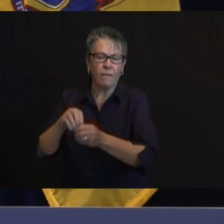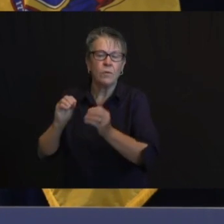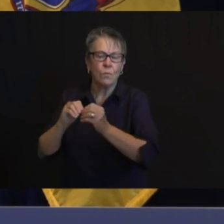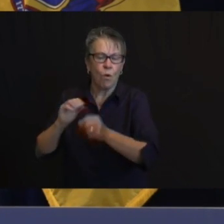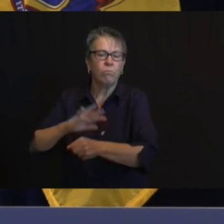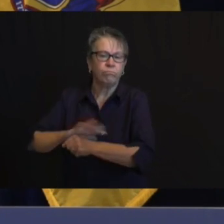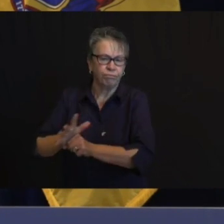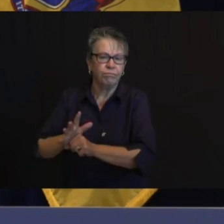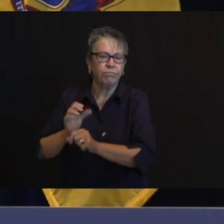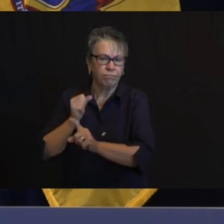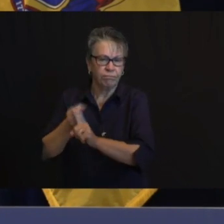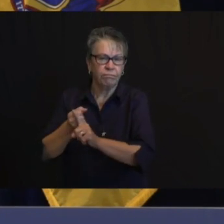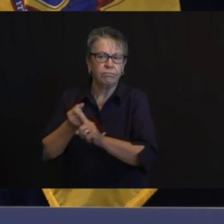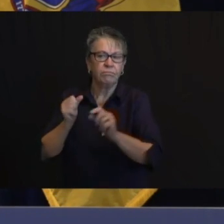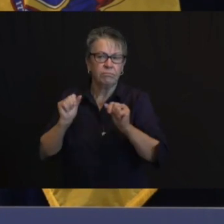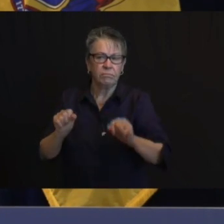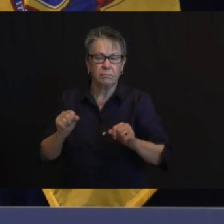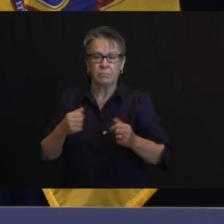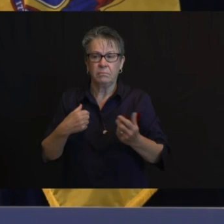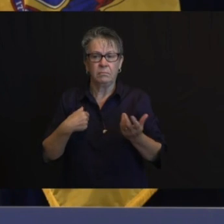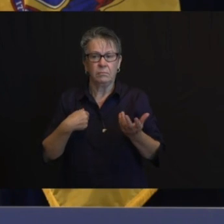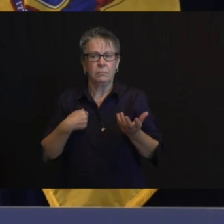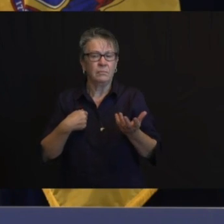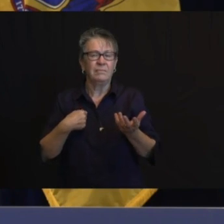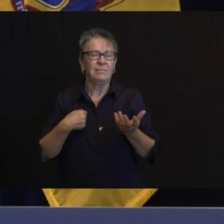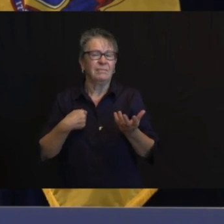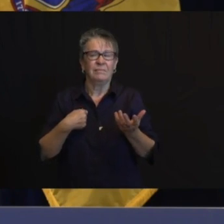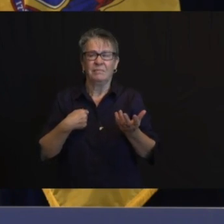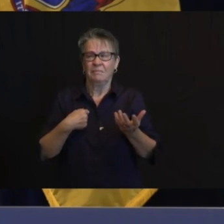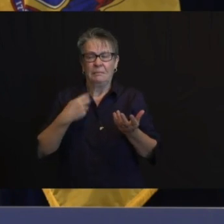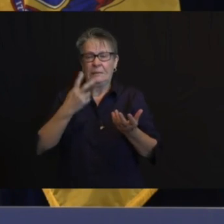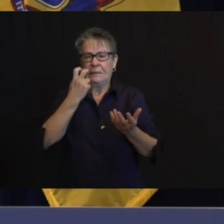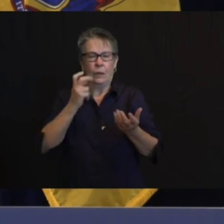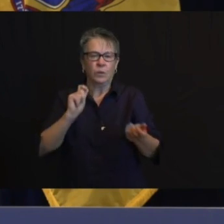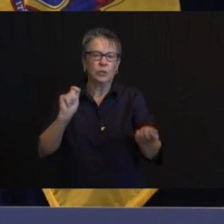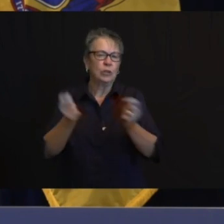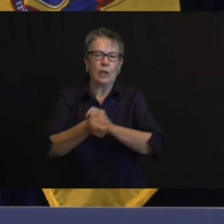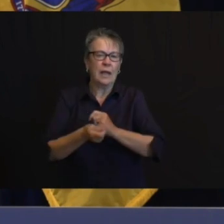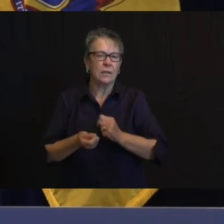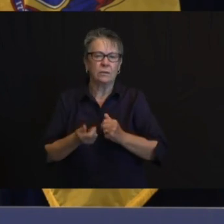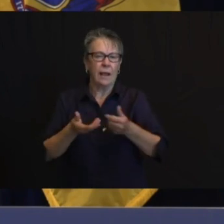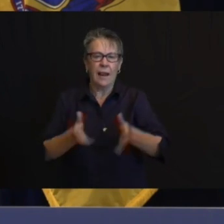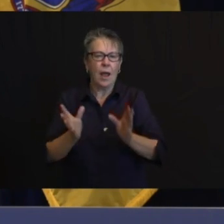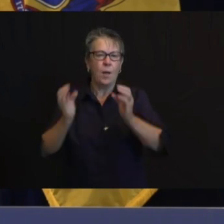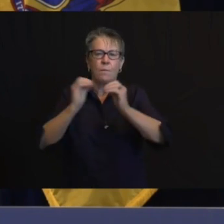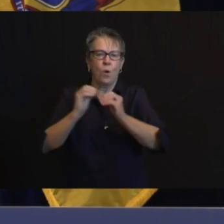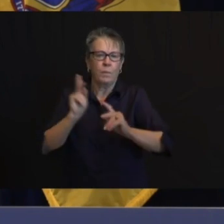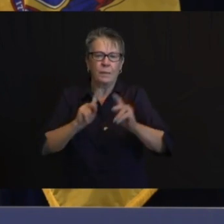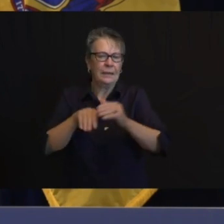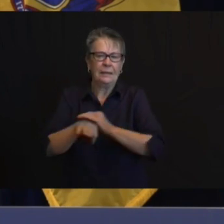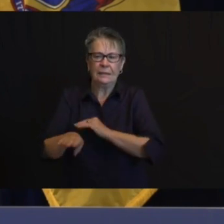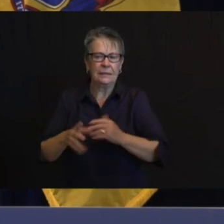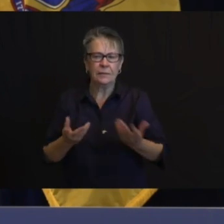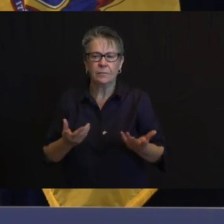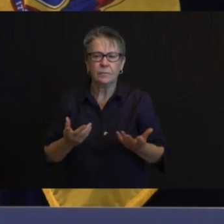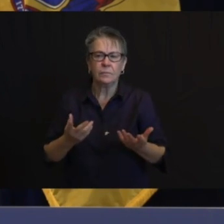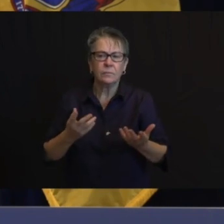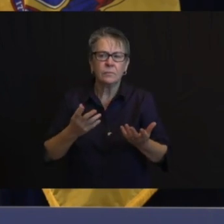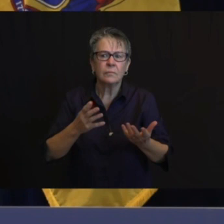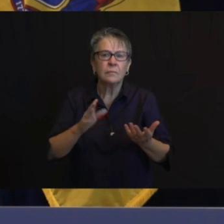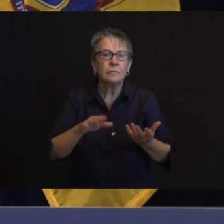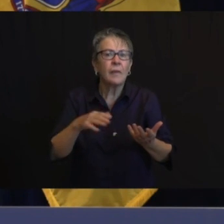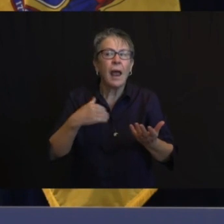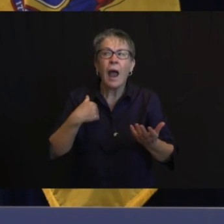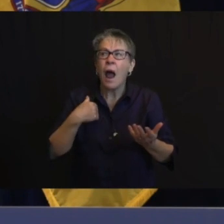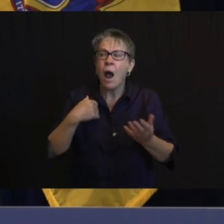on indoor dining on the increase side. I also sure as heck hope that we don't have to bring it down.